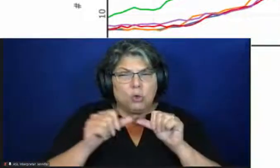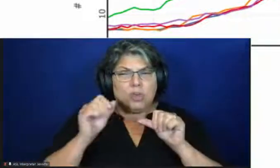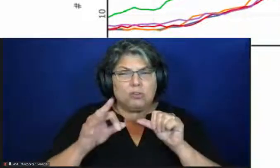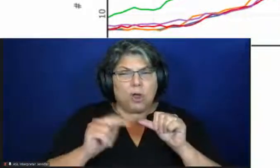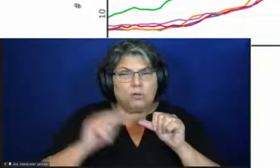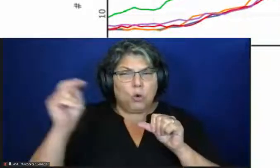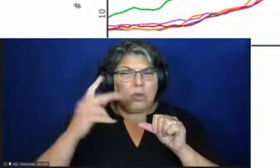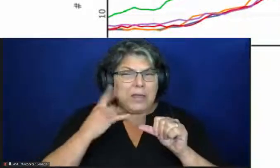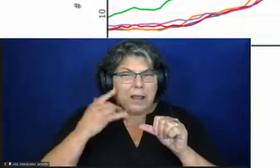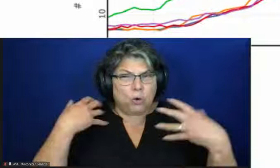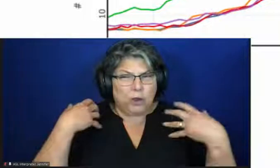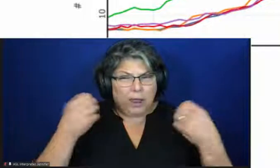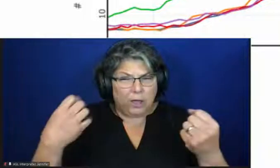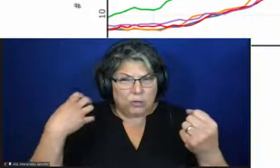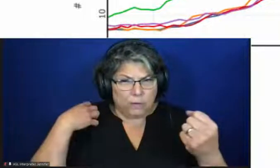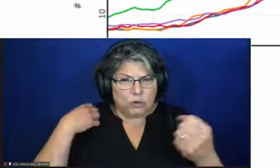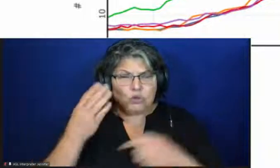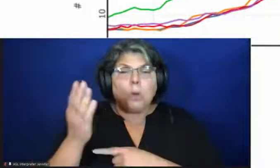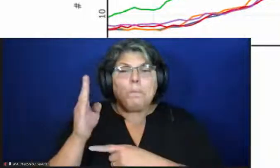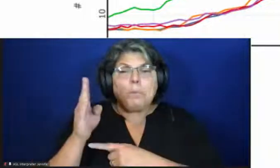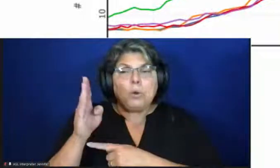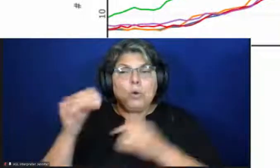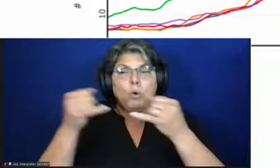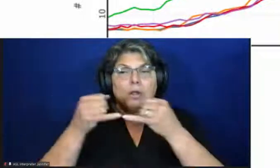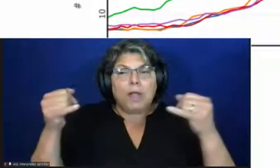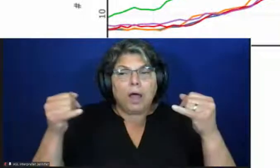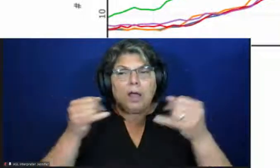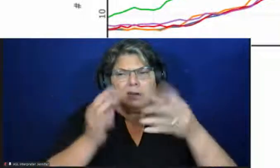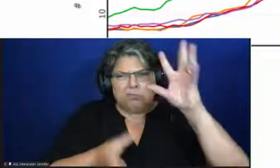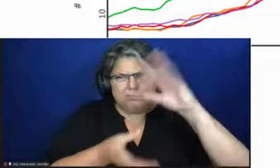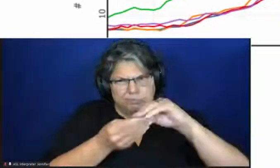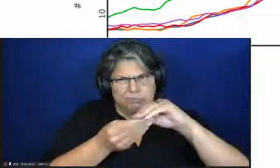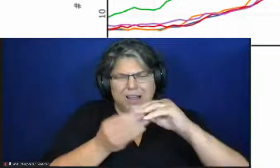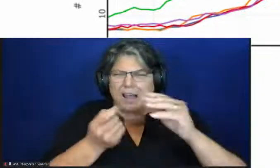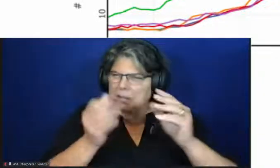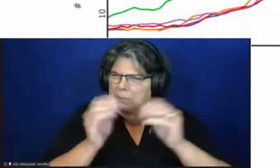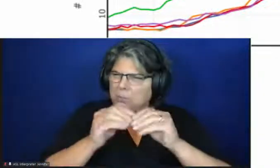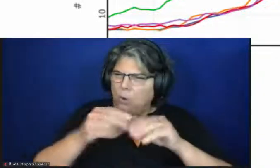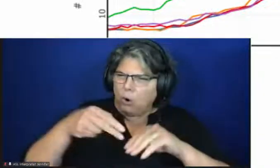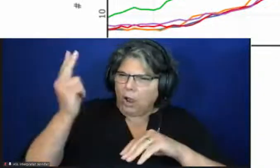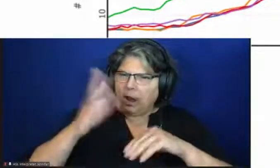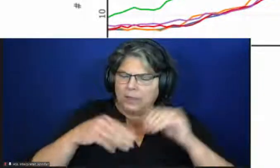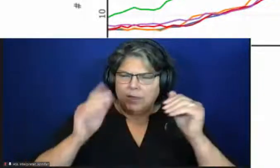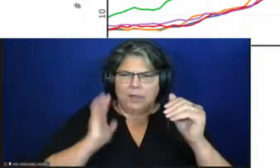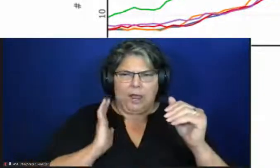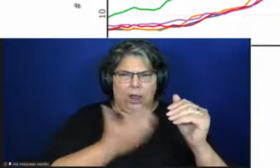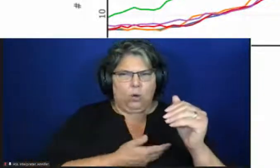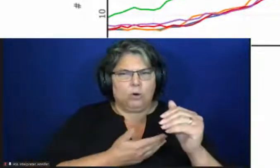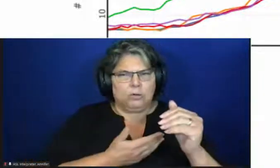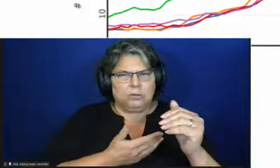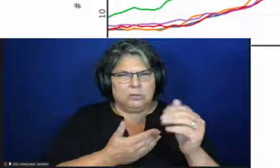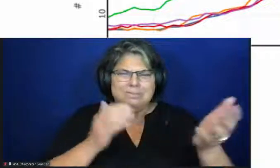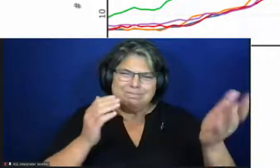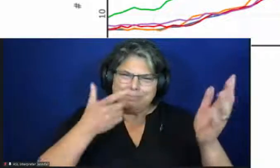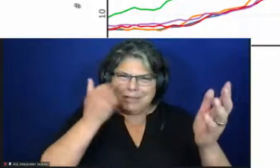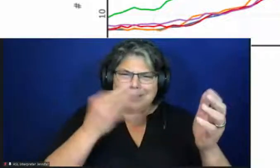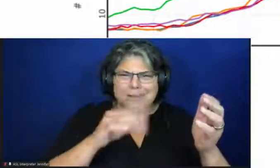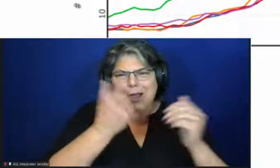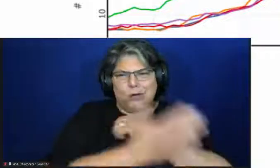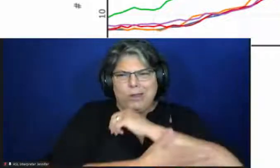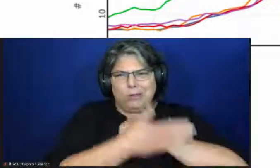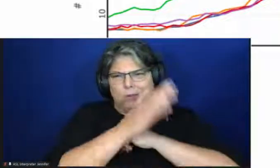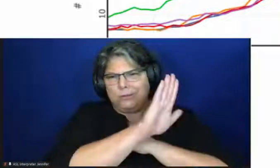California Health Officers, the blue line, is a little bit higher than we are, and that has to do with some of the other counties.